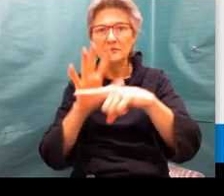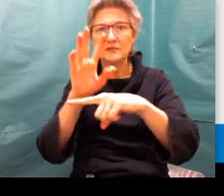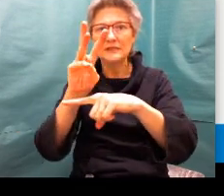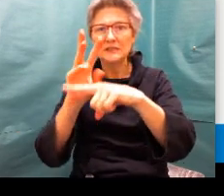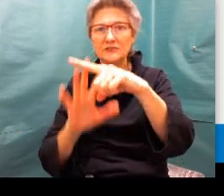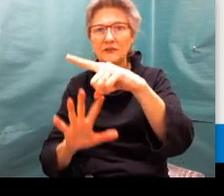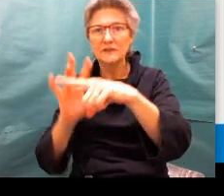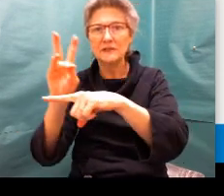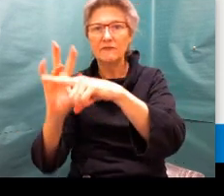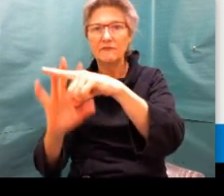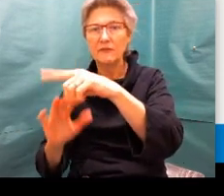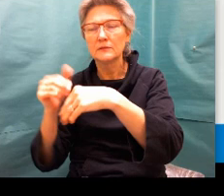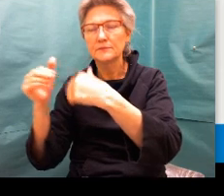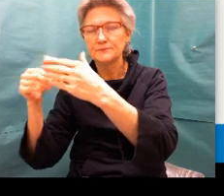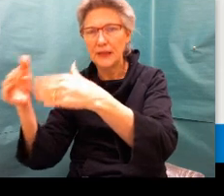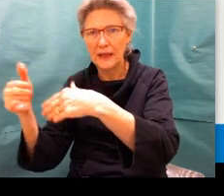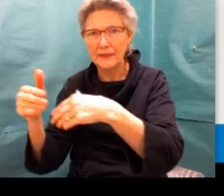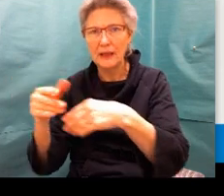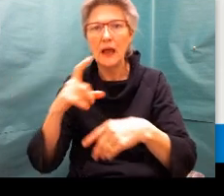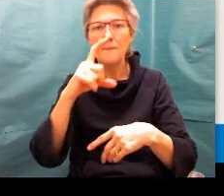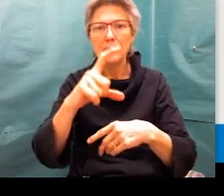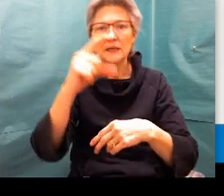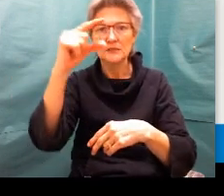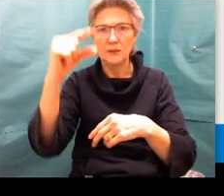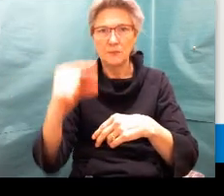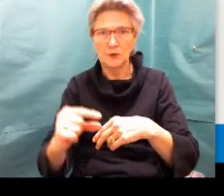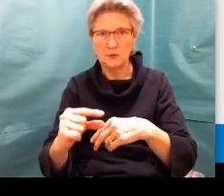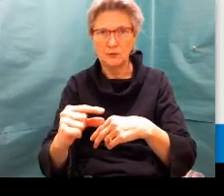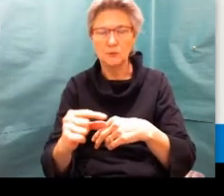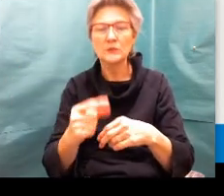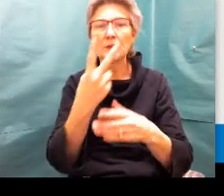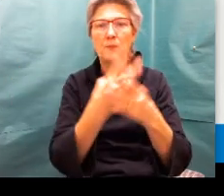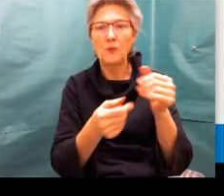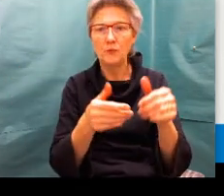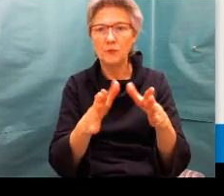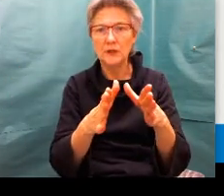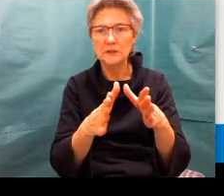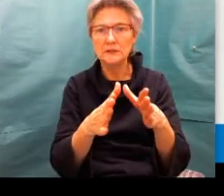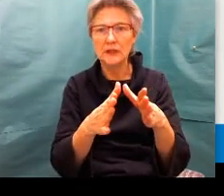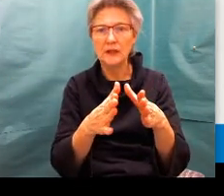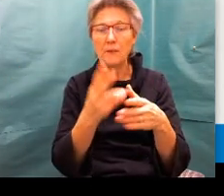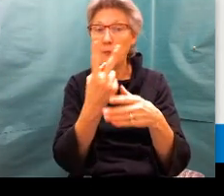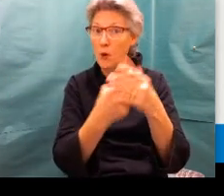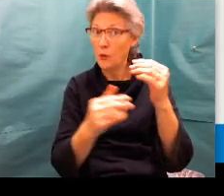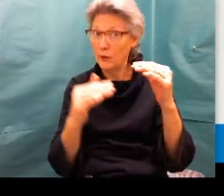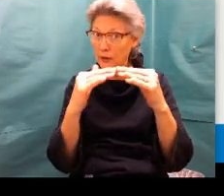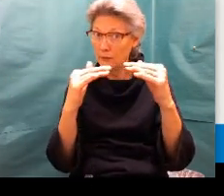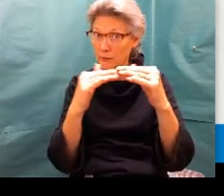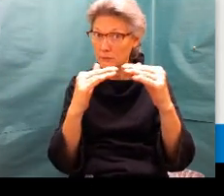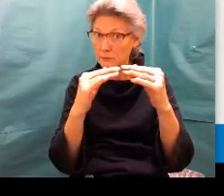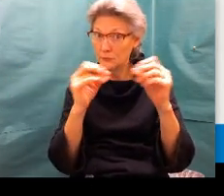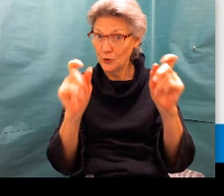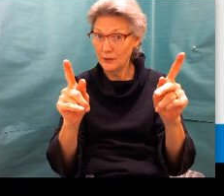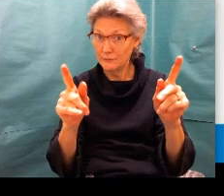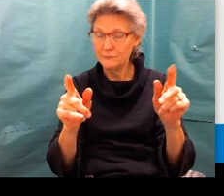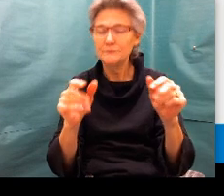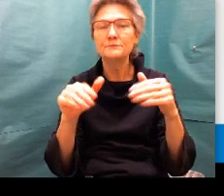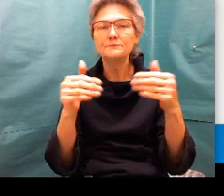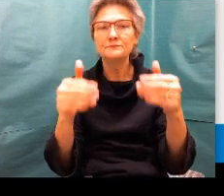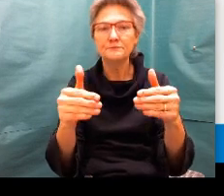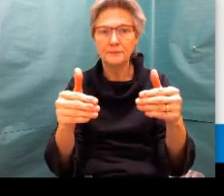have it written as a mixed number on top. So we have it both ways, and we know that both of those are equivalent.